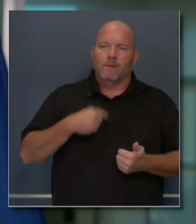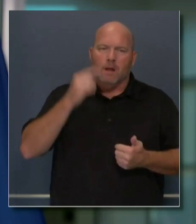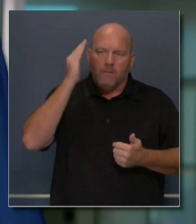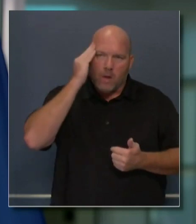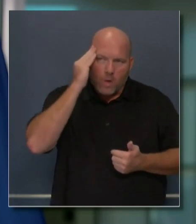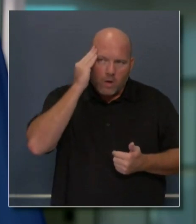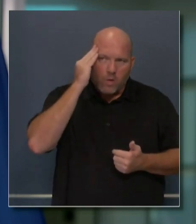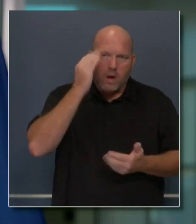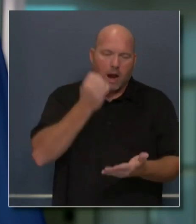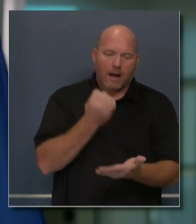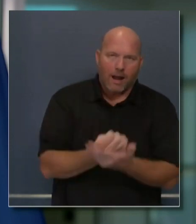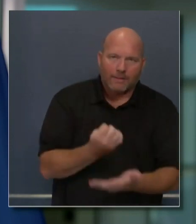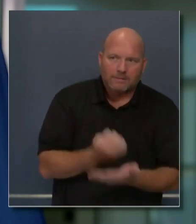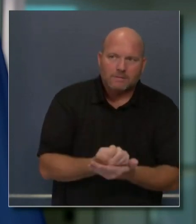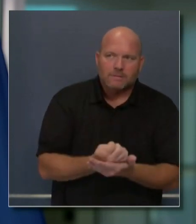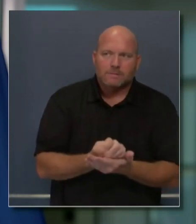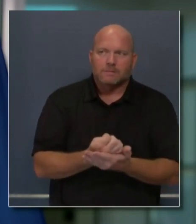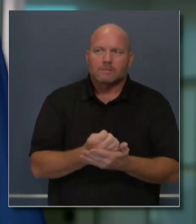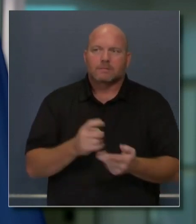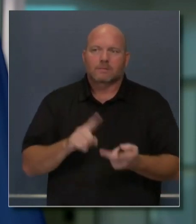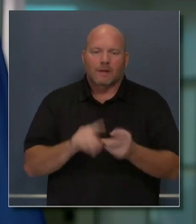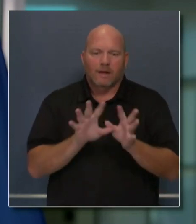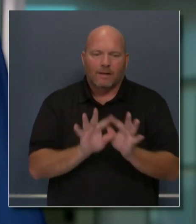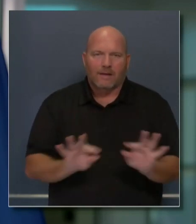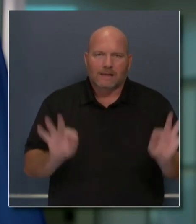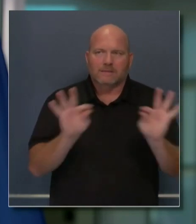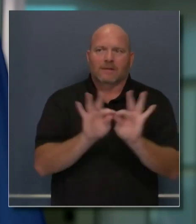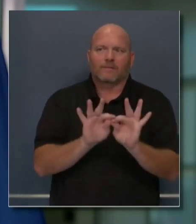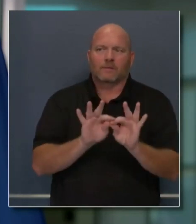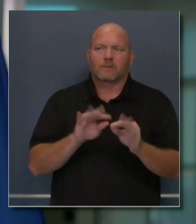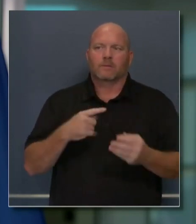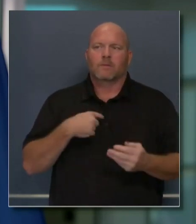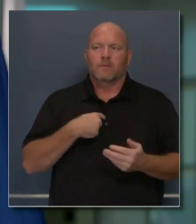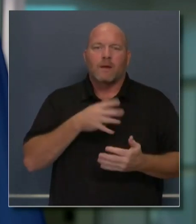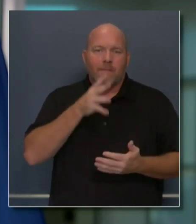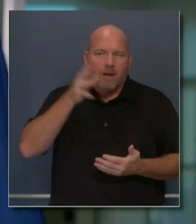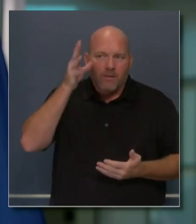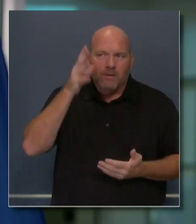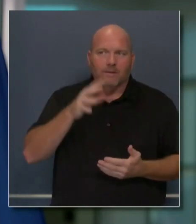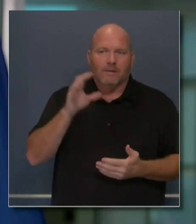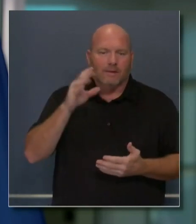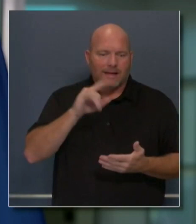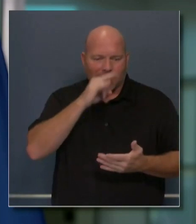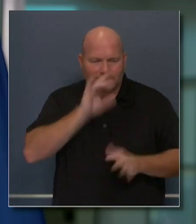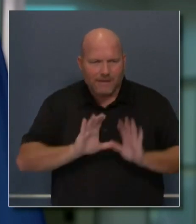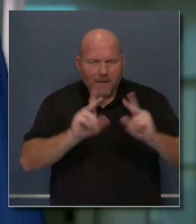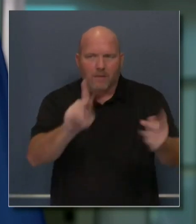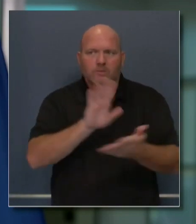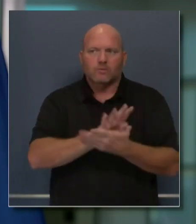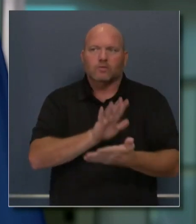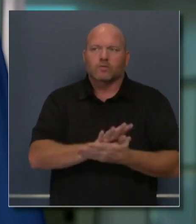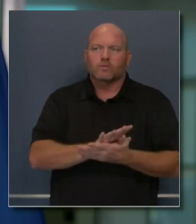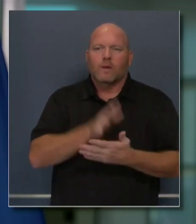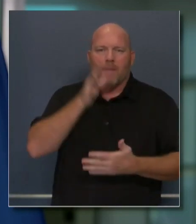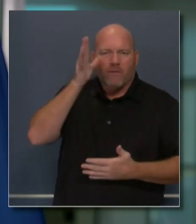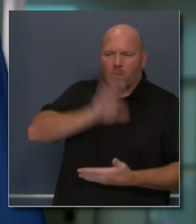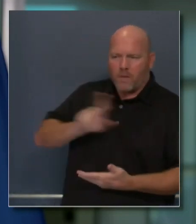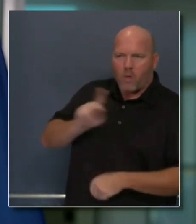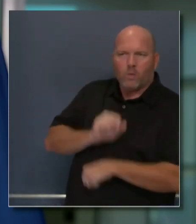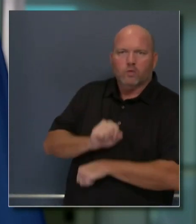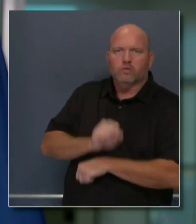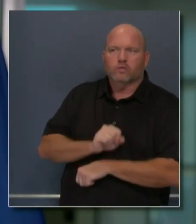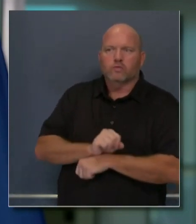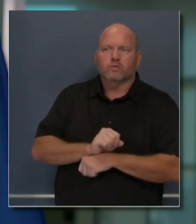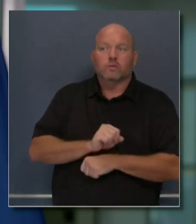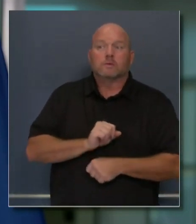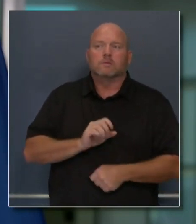very mindful of the importance and imperative we as parents place on getting our kids back in school. I want to see more businesses reopen, and I want to